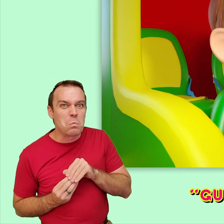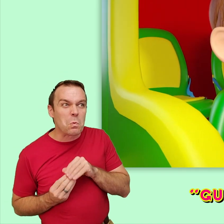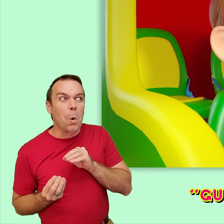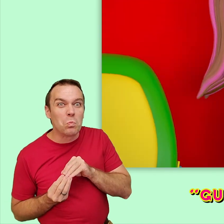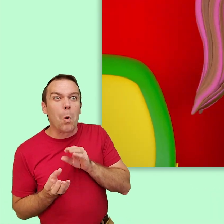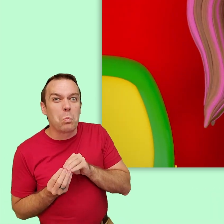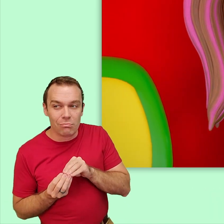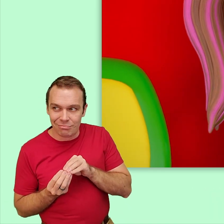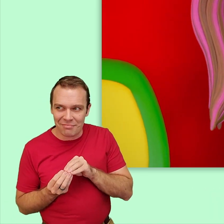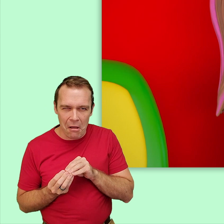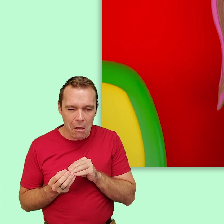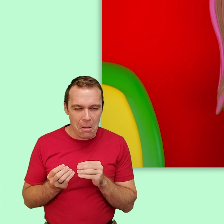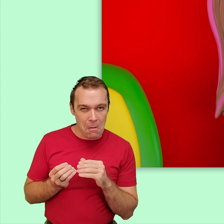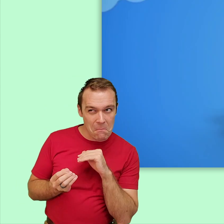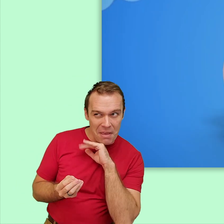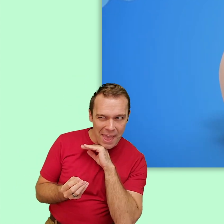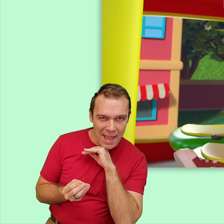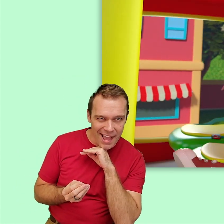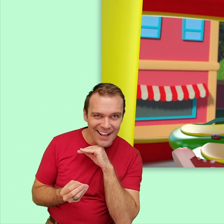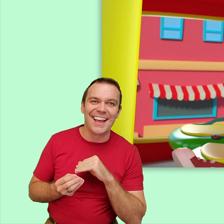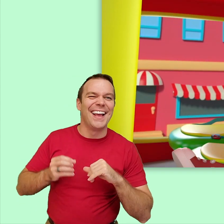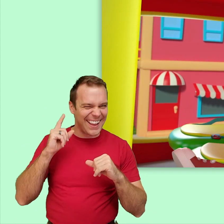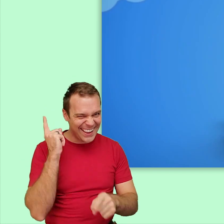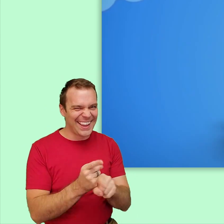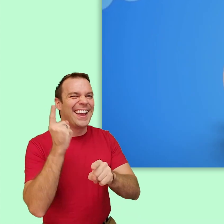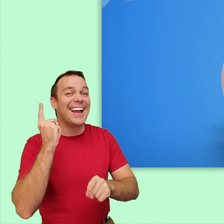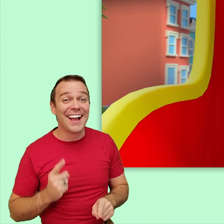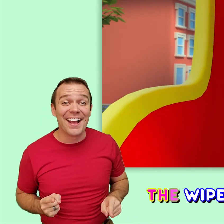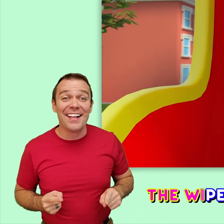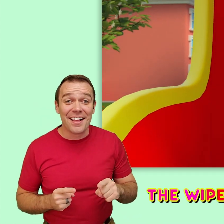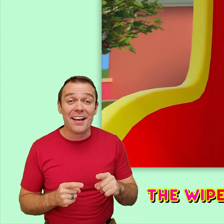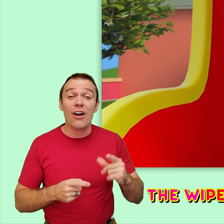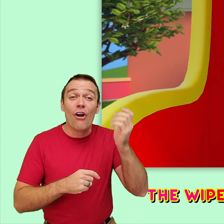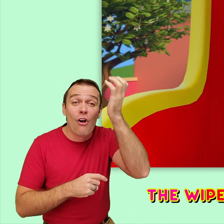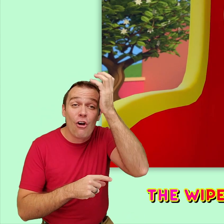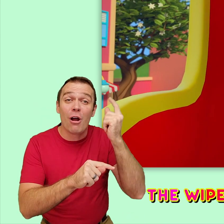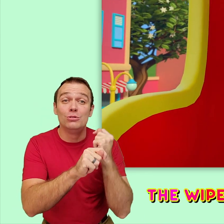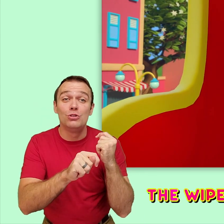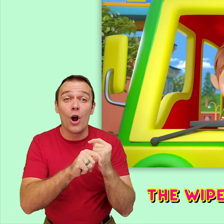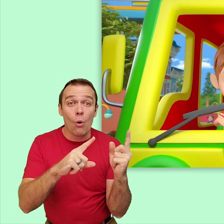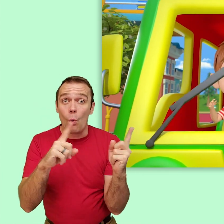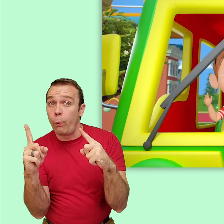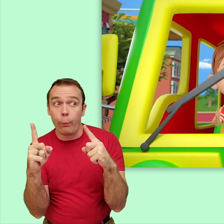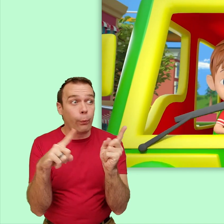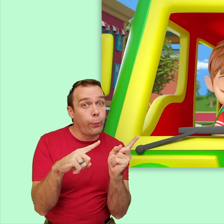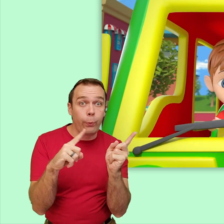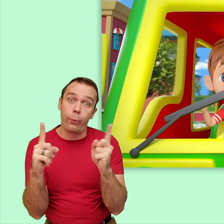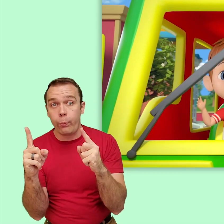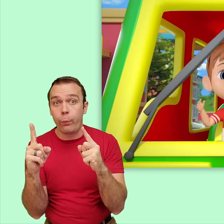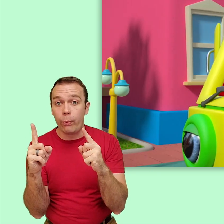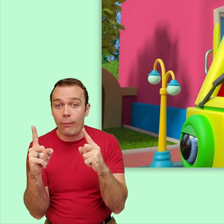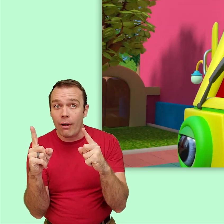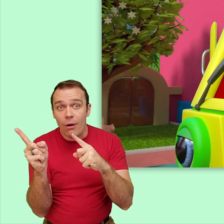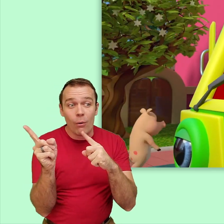oink. Pig. Woohoo! The wipers on the garbage truck go swish, swish,